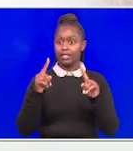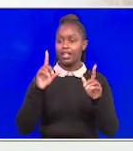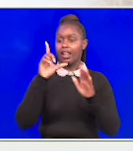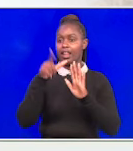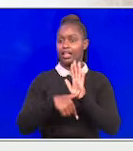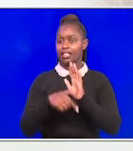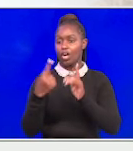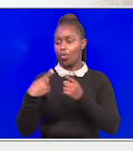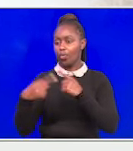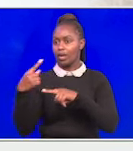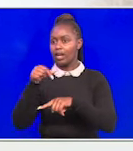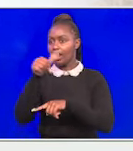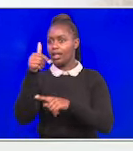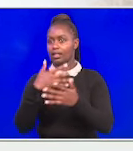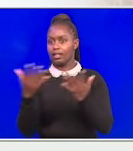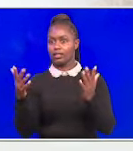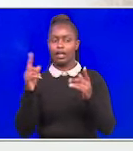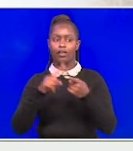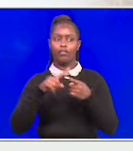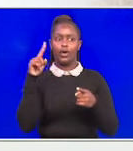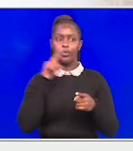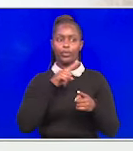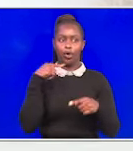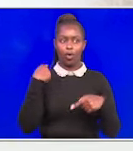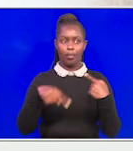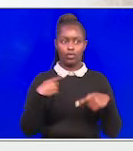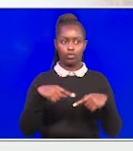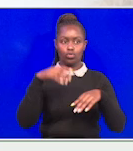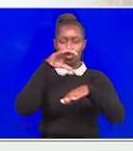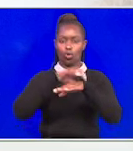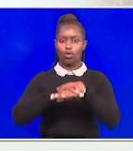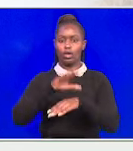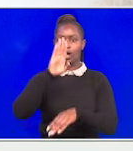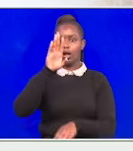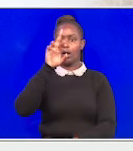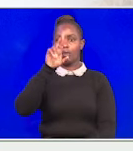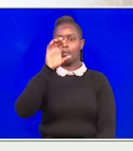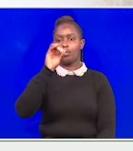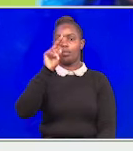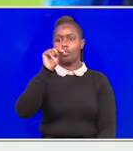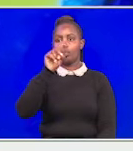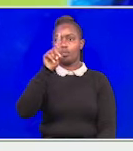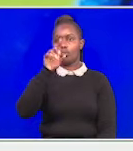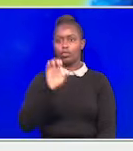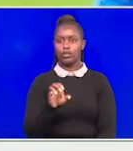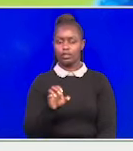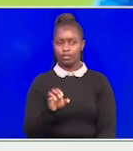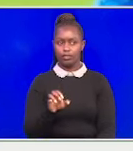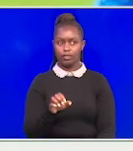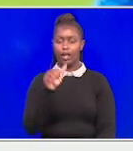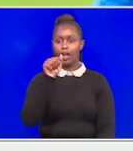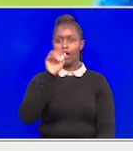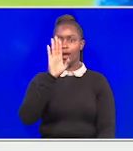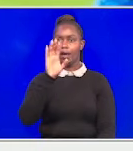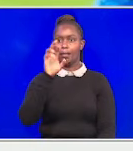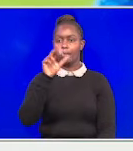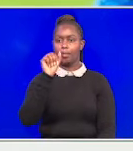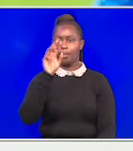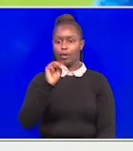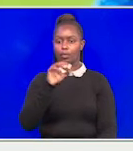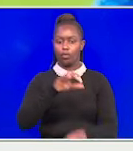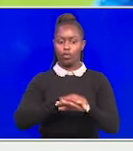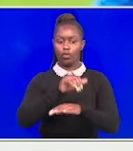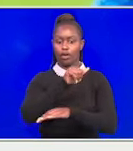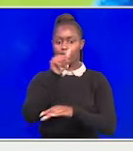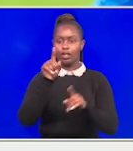bag. After facing a stiff competition, she bagged a bronze medal. Abraham Kibuot added another bronze.